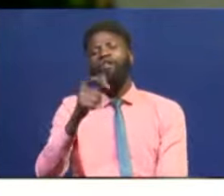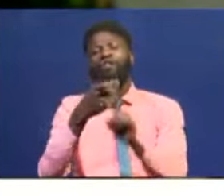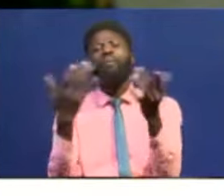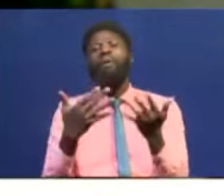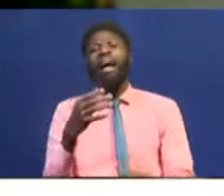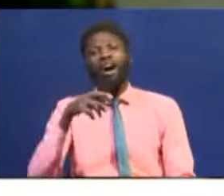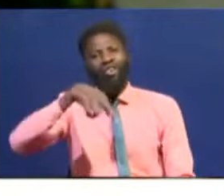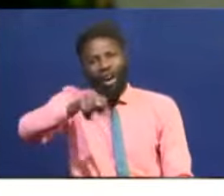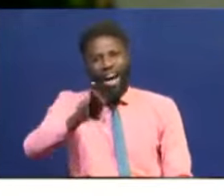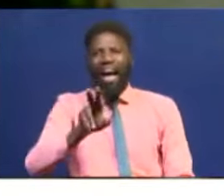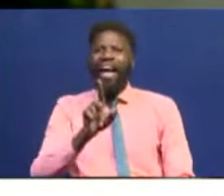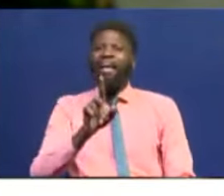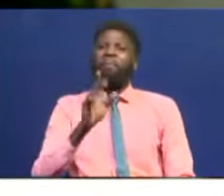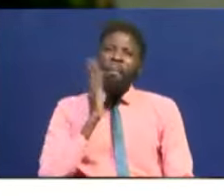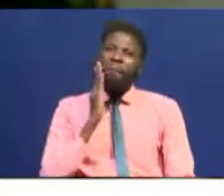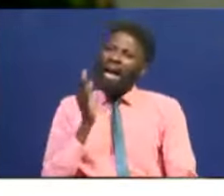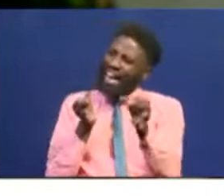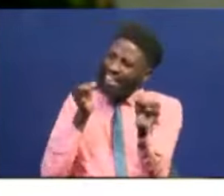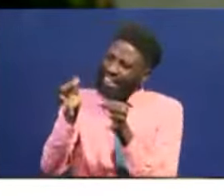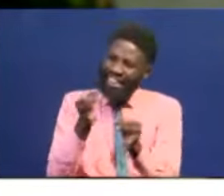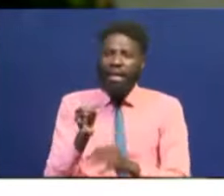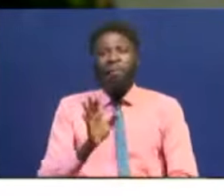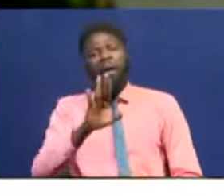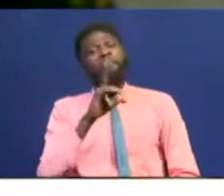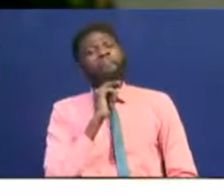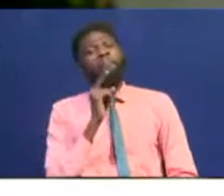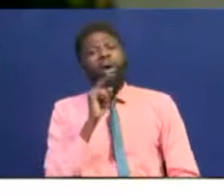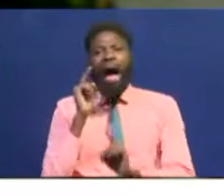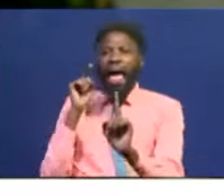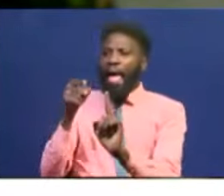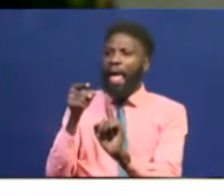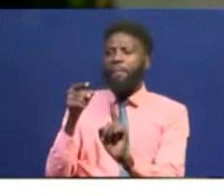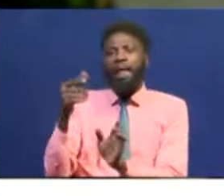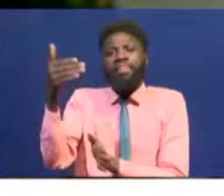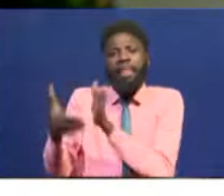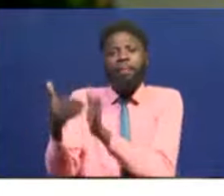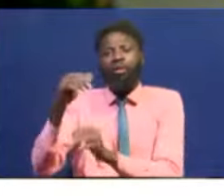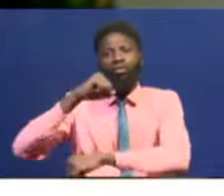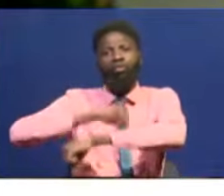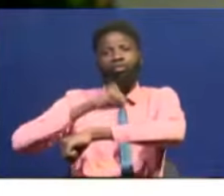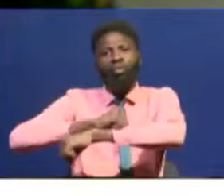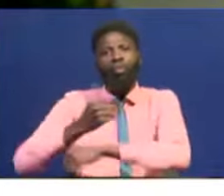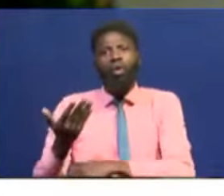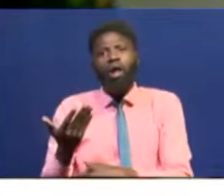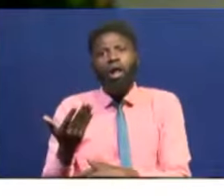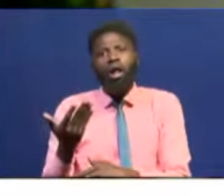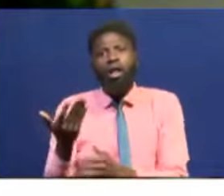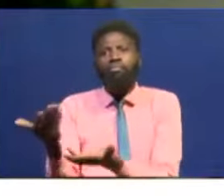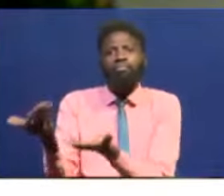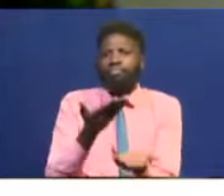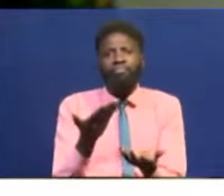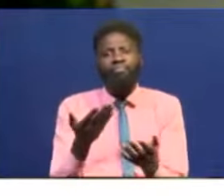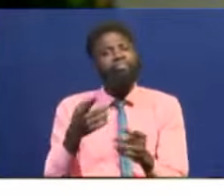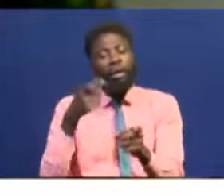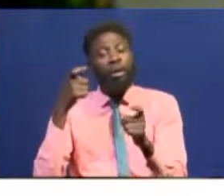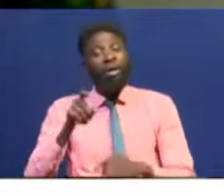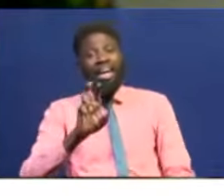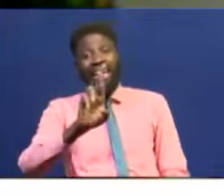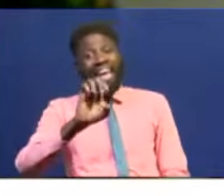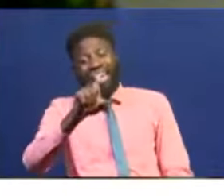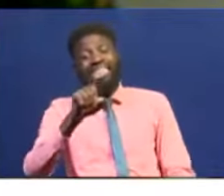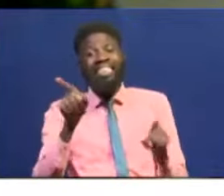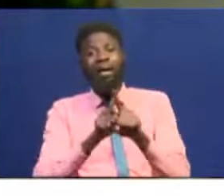narrated how his boy was basically just going to get books for his schoolwork. There is Rex Masai, who was shot in the middle of the street in